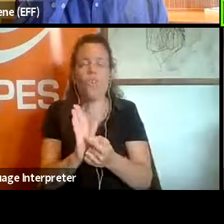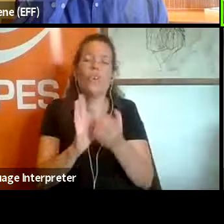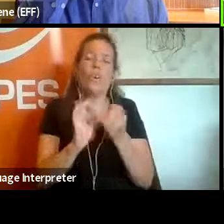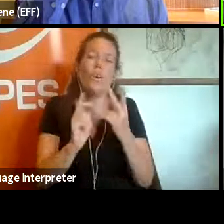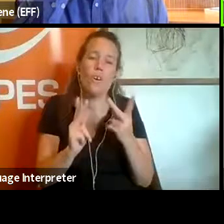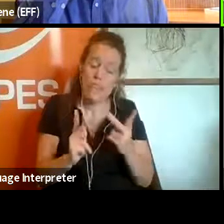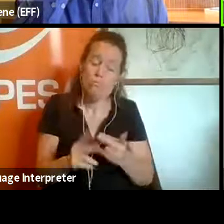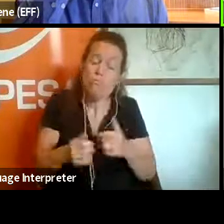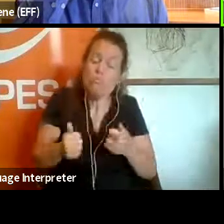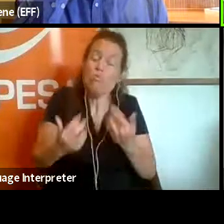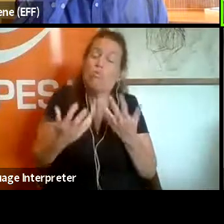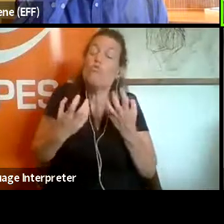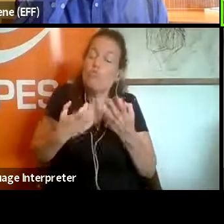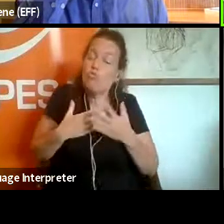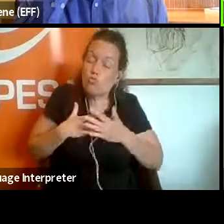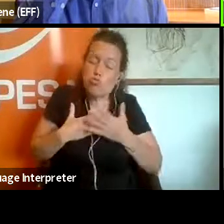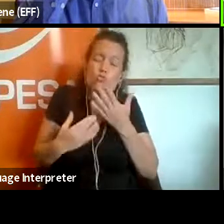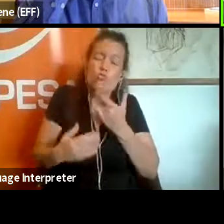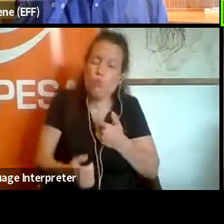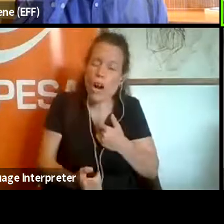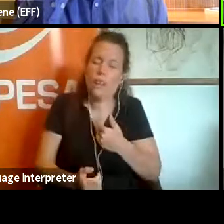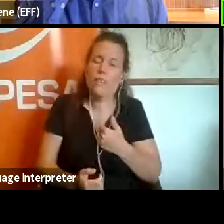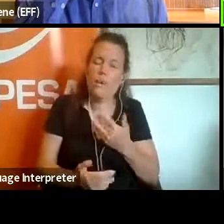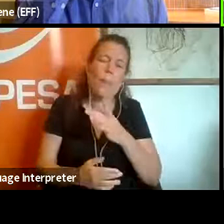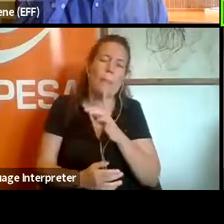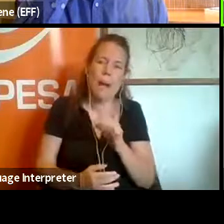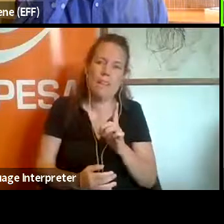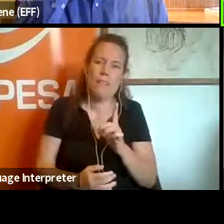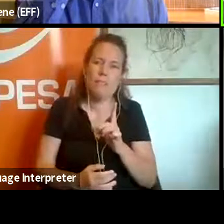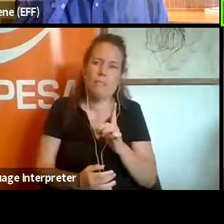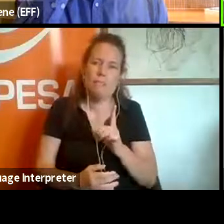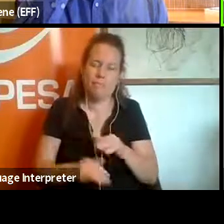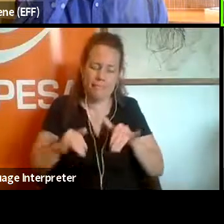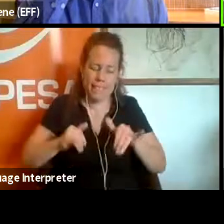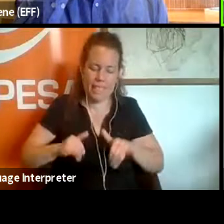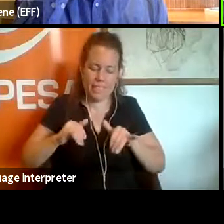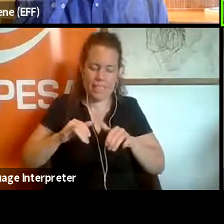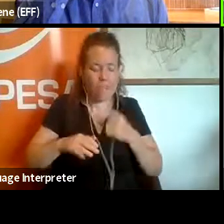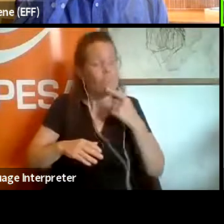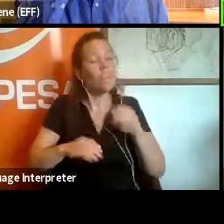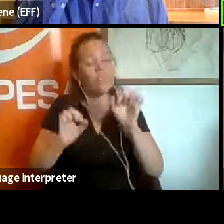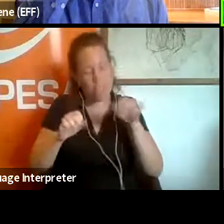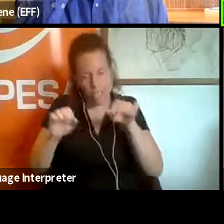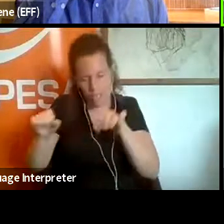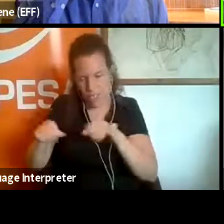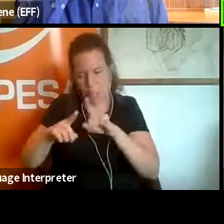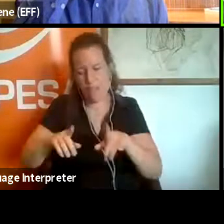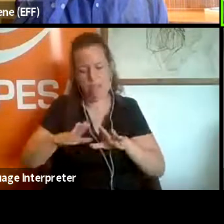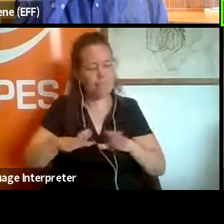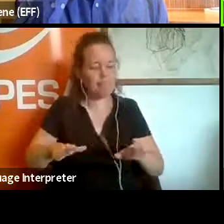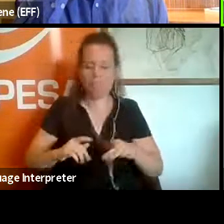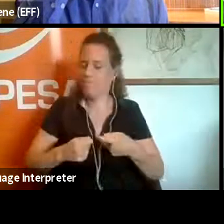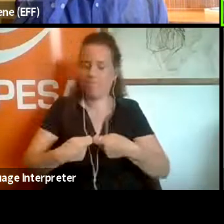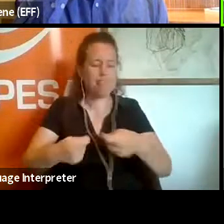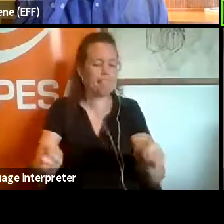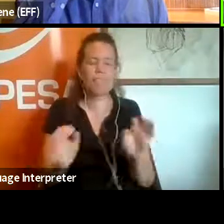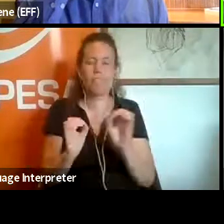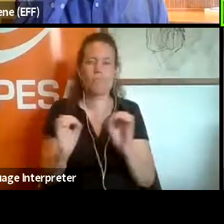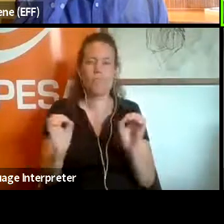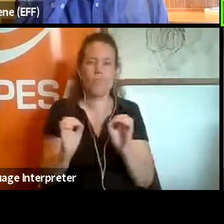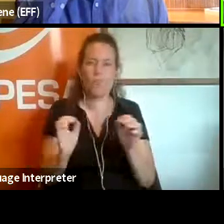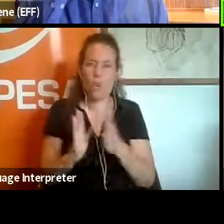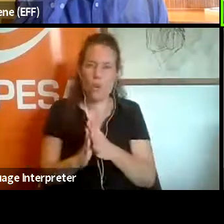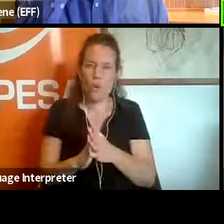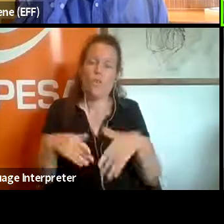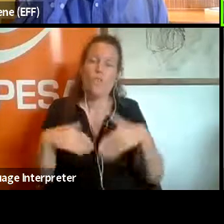goodwill, states may just decide to peep and see, but then do nothing about it, which we hope is enough for them to at least get